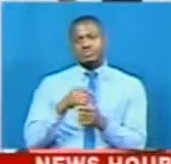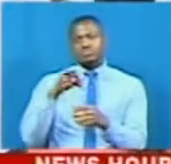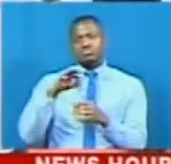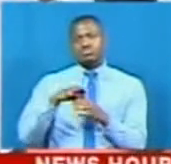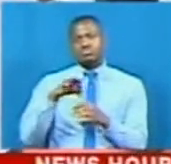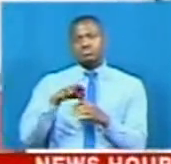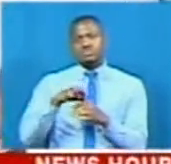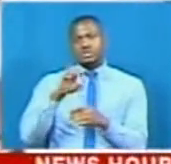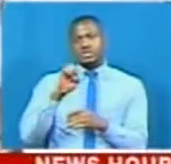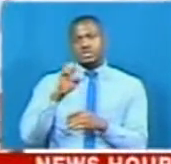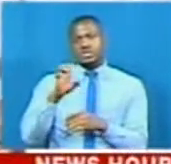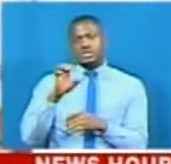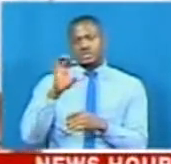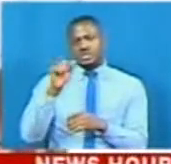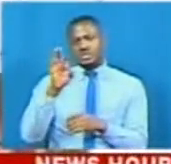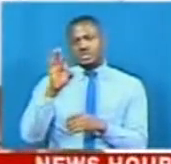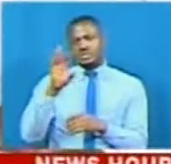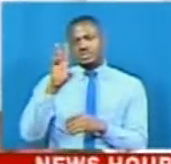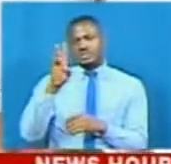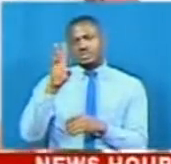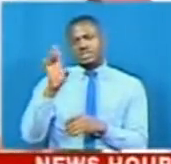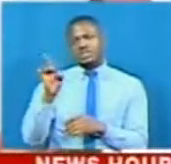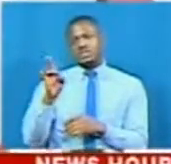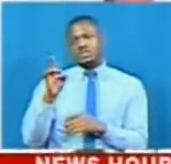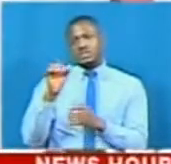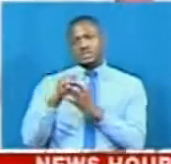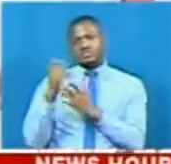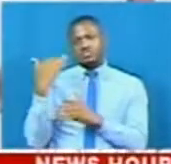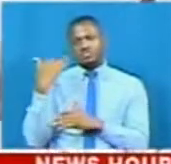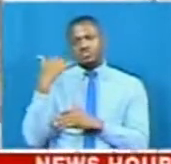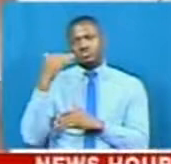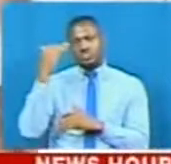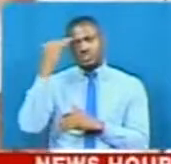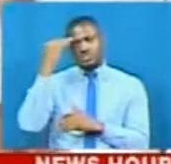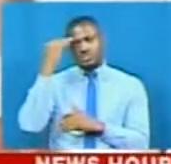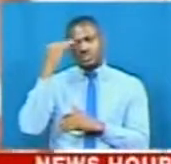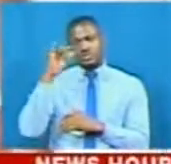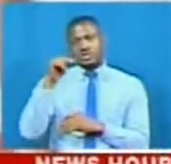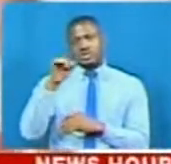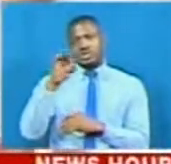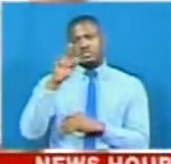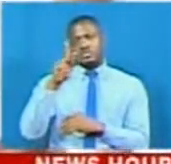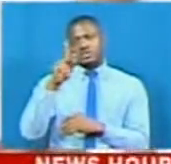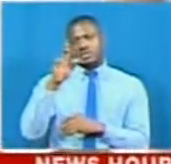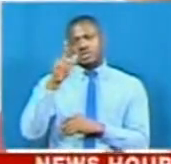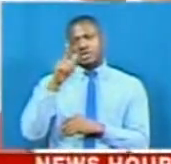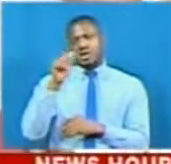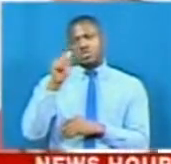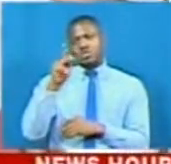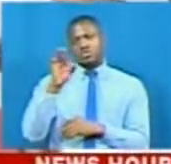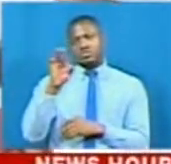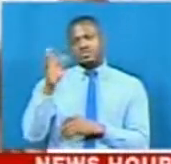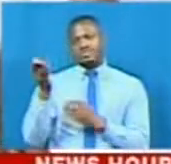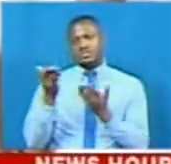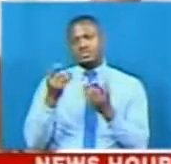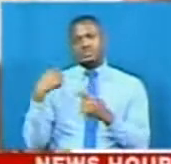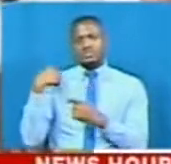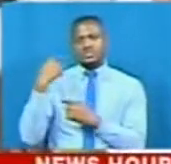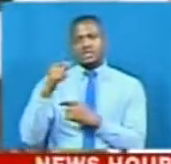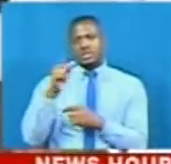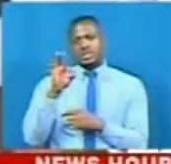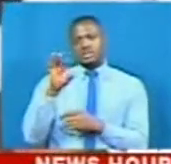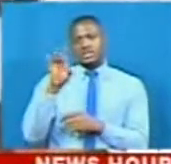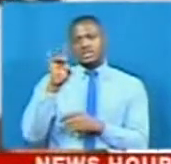Ghana's Electoral Commissioner in 1978 by the then Head of State, General F.W.K. Akufo, and served